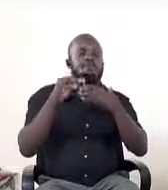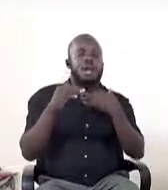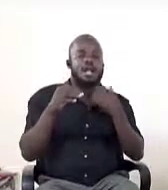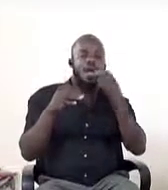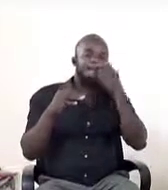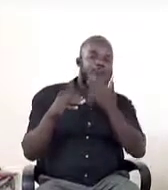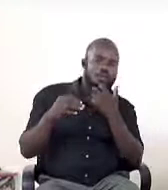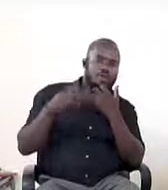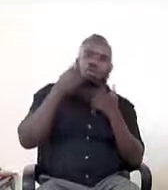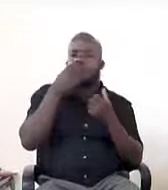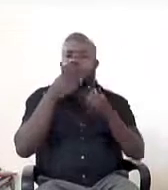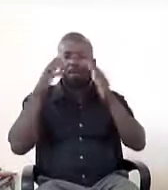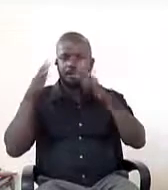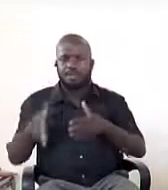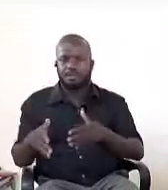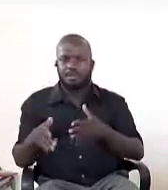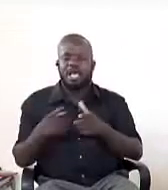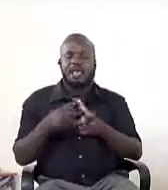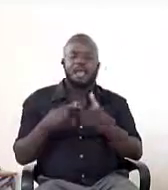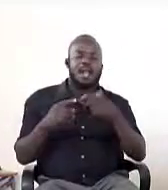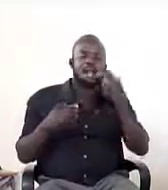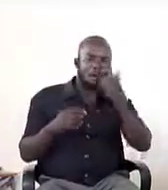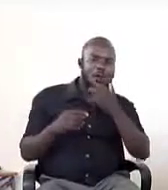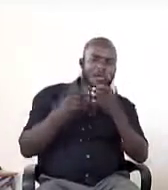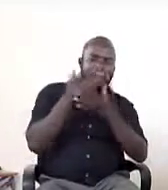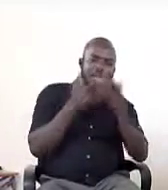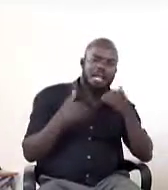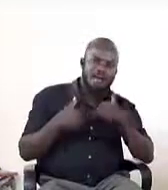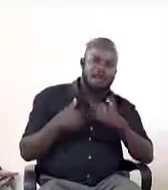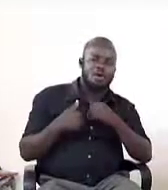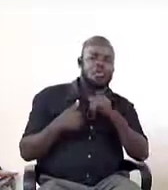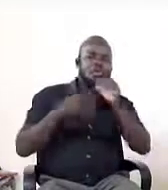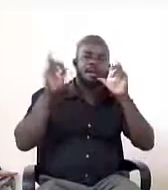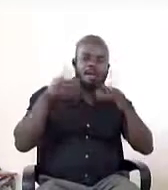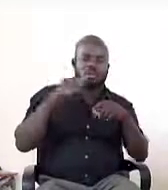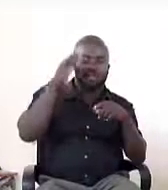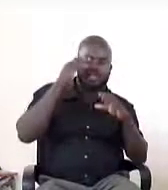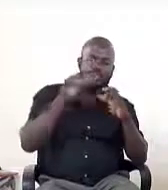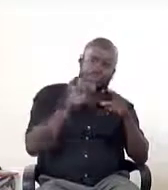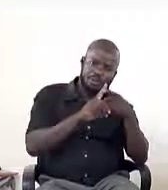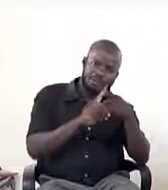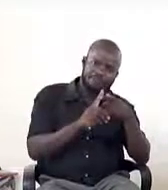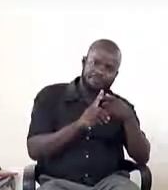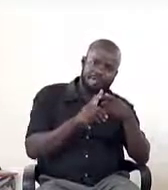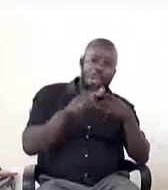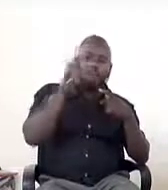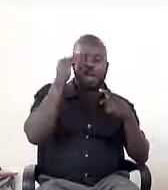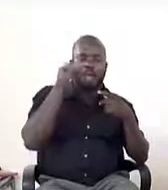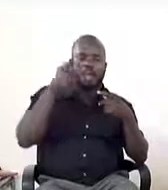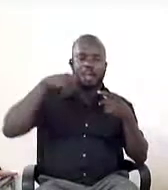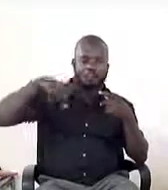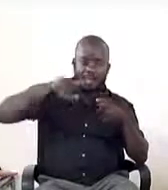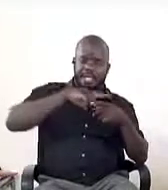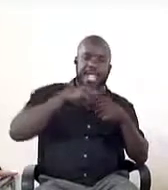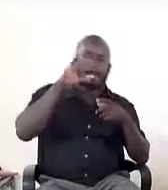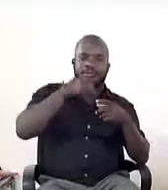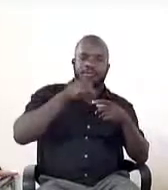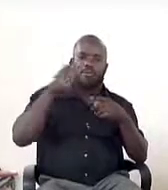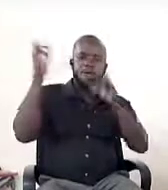you're going to give mouth to somebody and their mouth is bloody, you don't need to know if they're HIV positive or not, because we